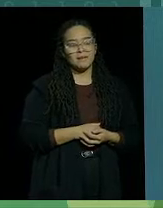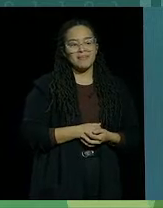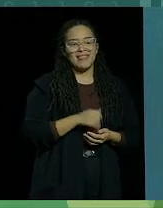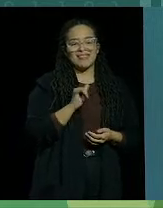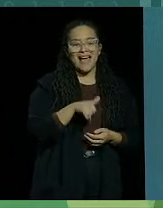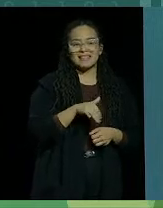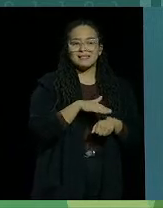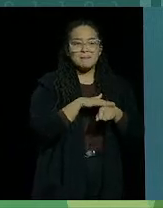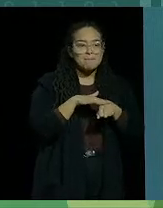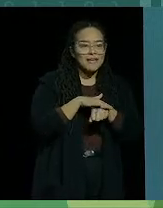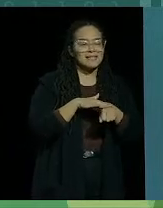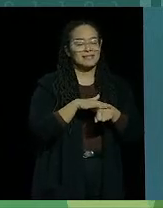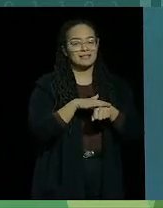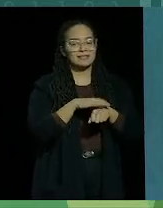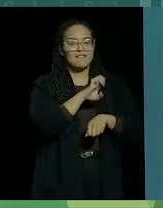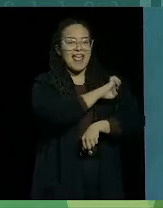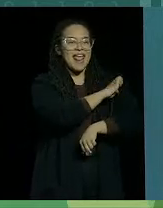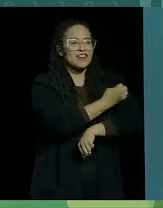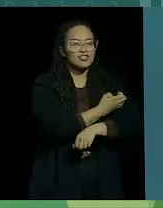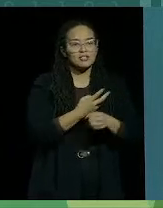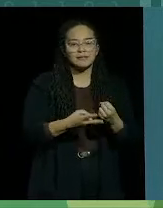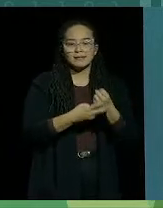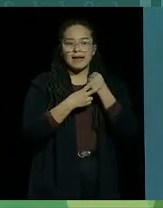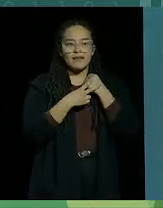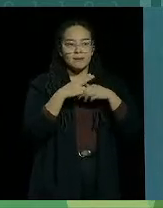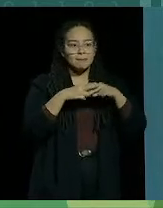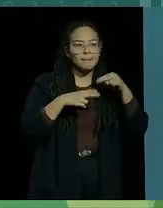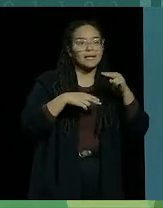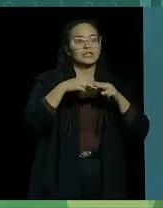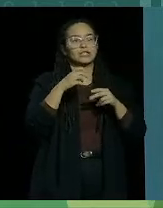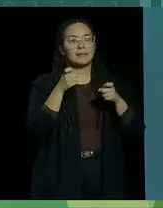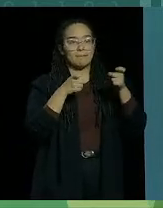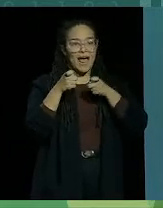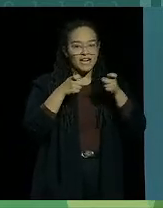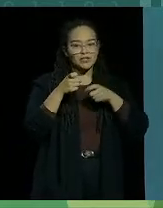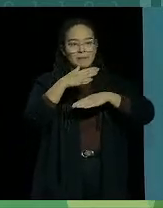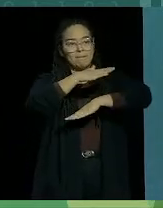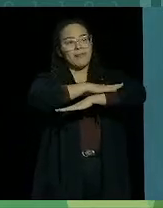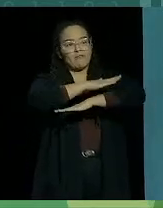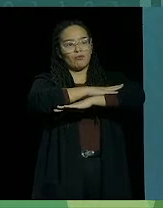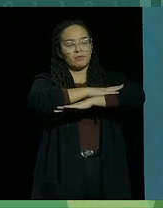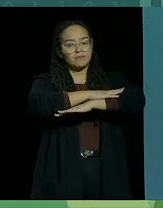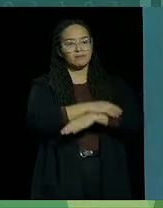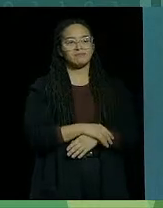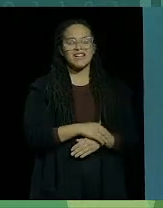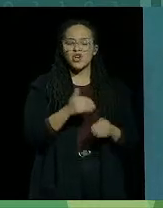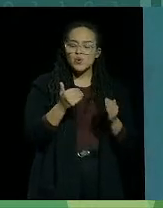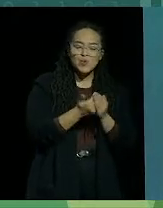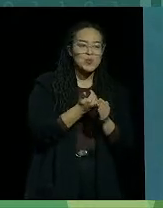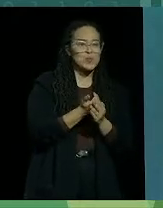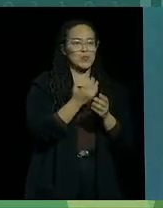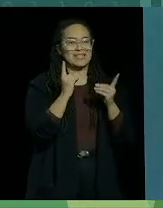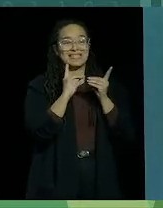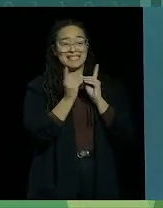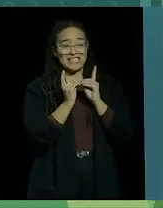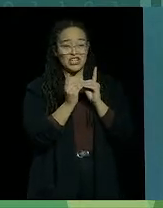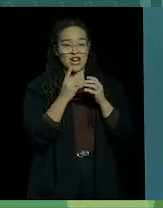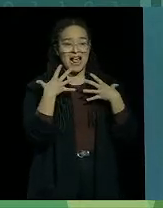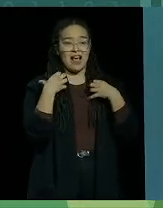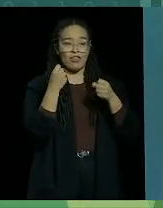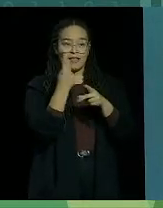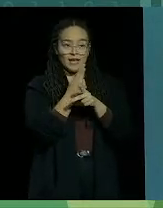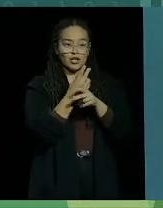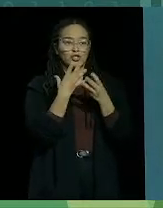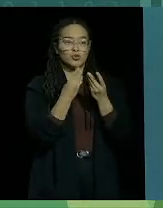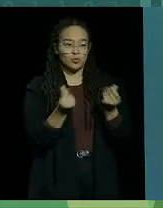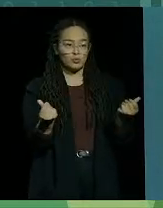It forms the basis of energy savings building management platforms, cutting-edge digital